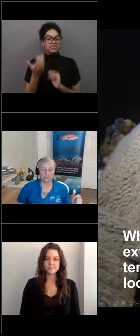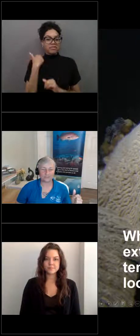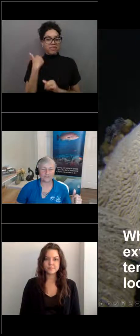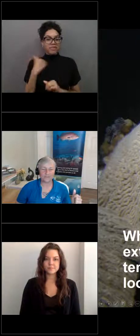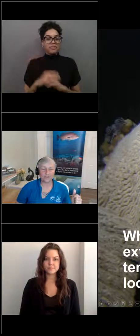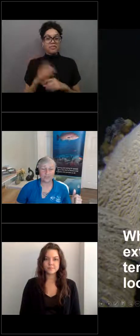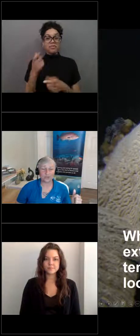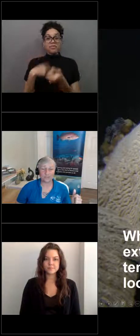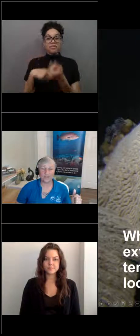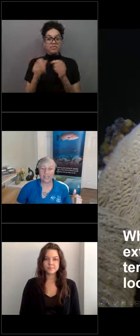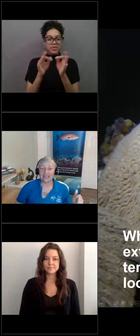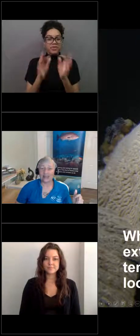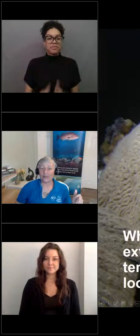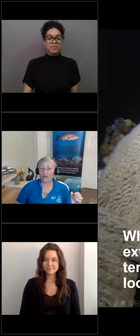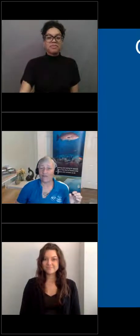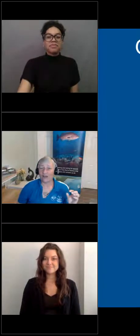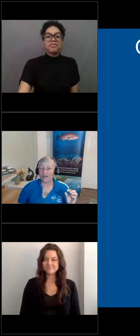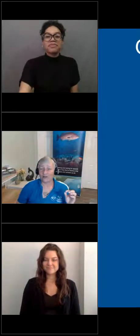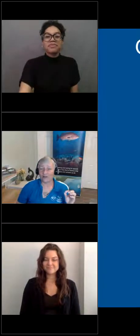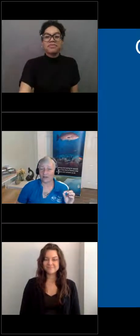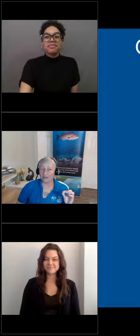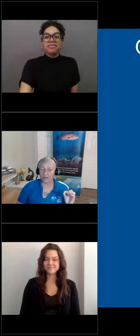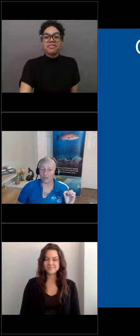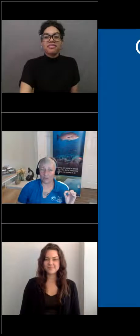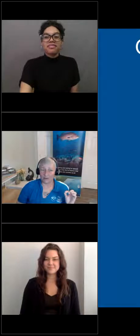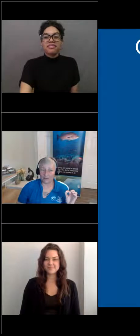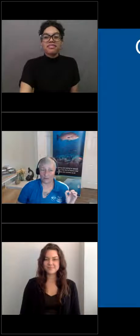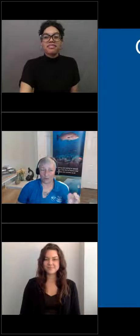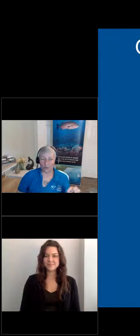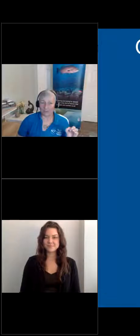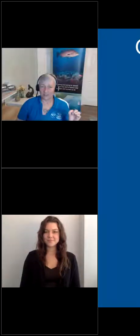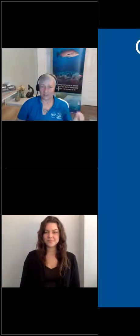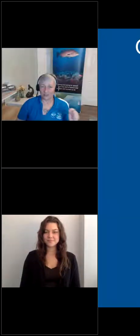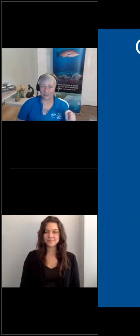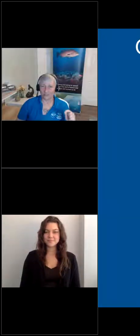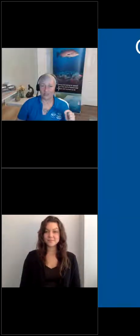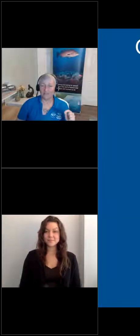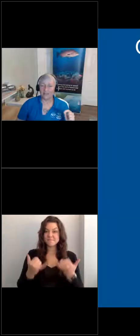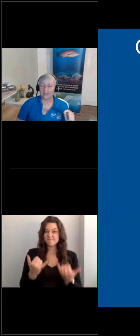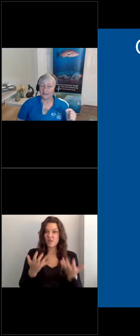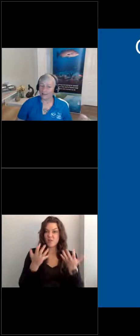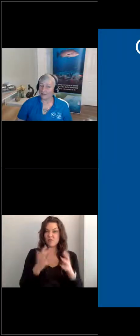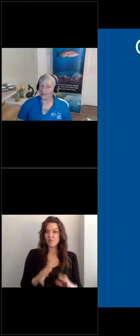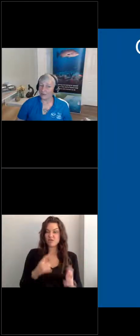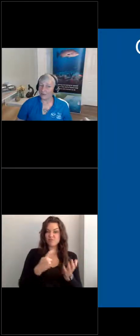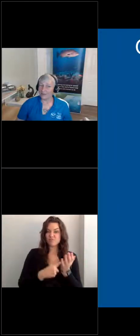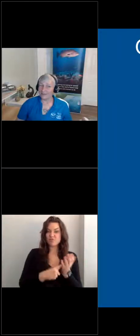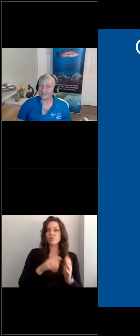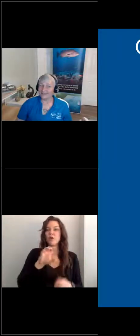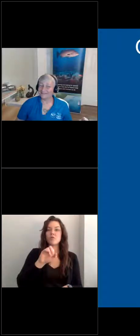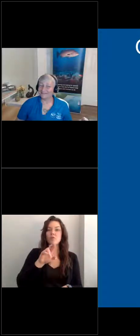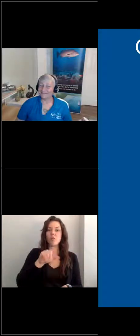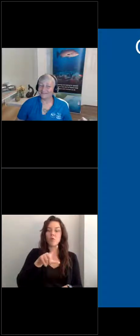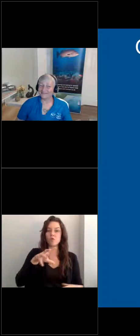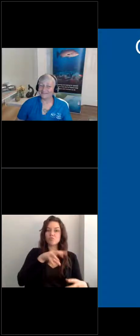coral. So now that we've covered a little bit more about the corals that build the reefs, any more